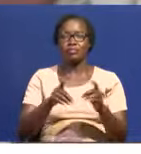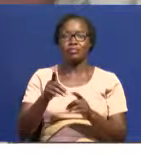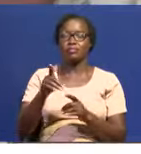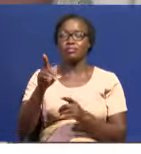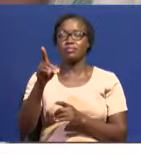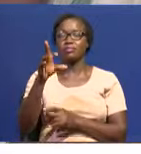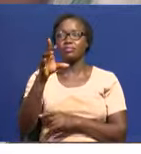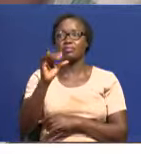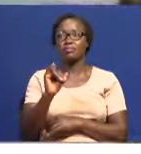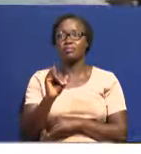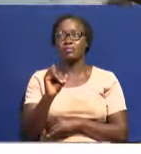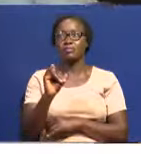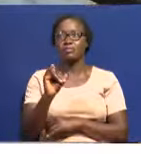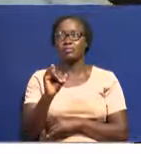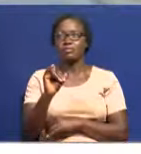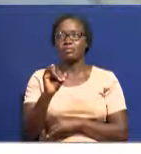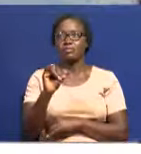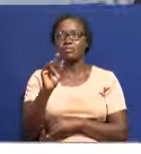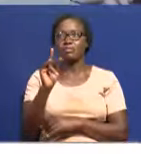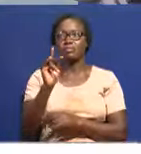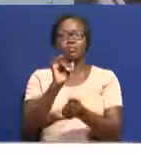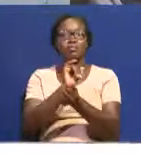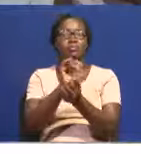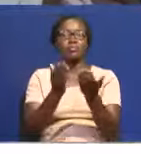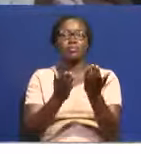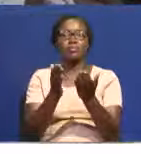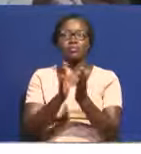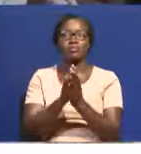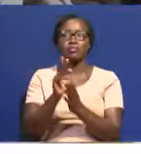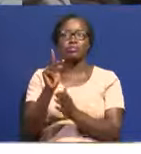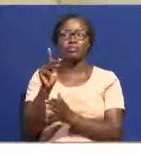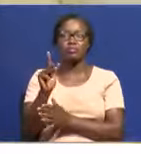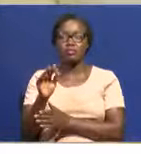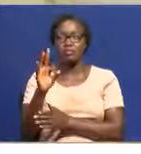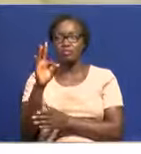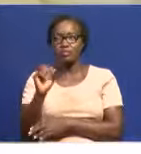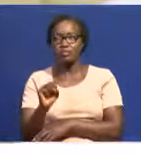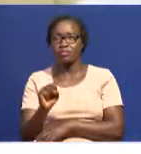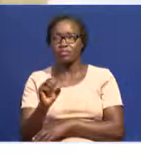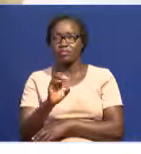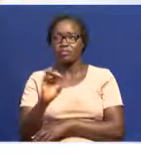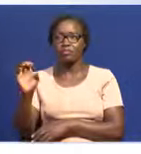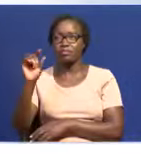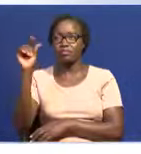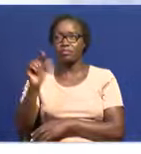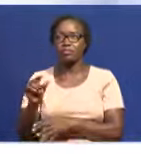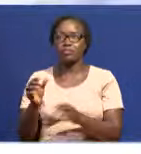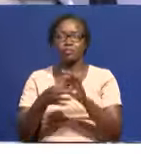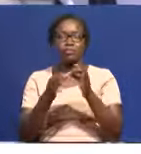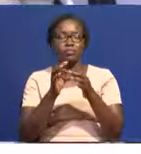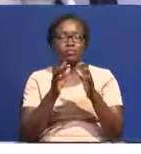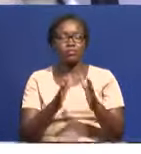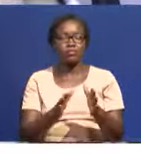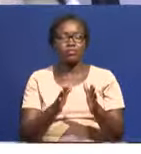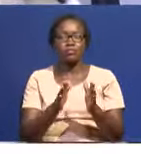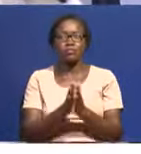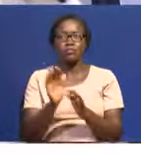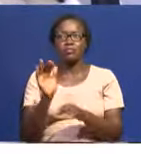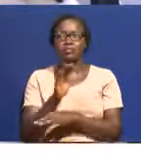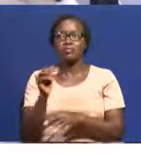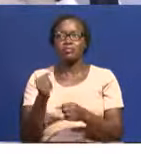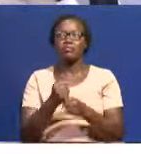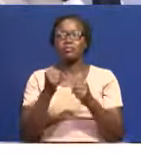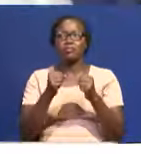Criminal Investigations, the Kenya Prison Service and the Kenya Forest Service. Eastern Region Coordinator Paul Rotich urged the officers to build